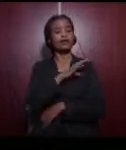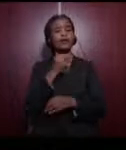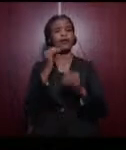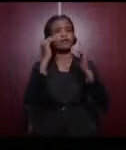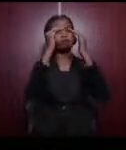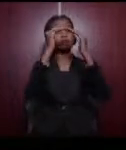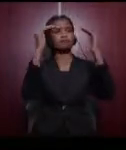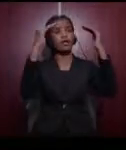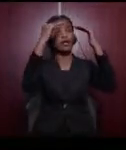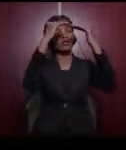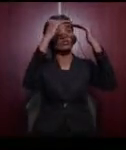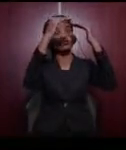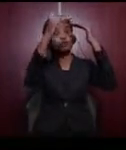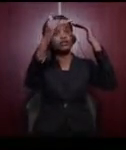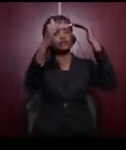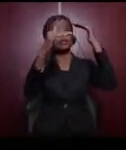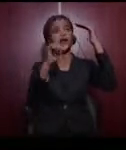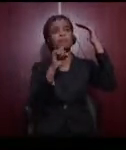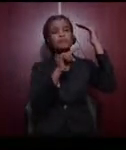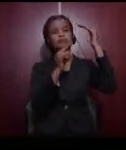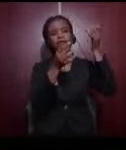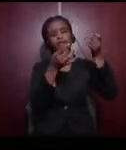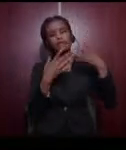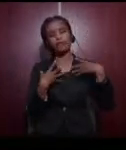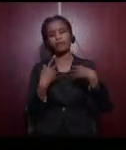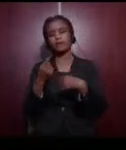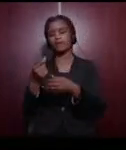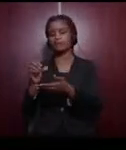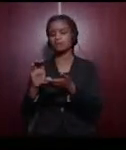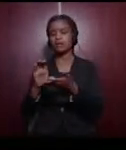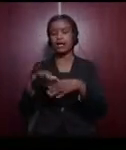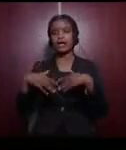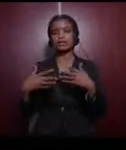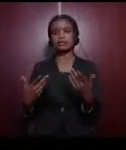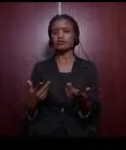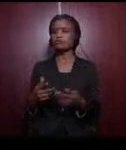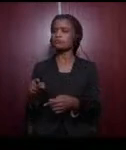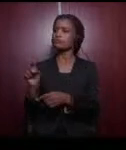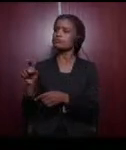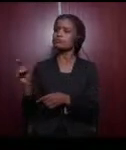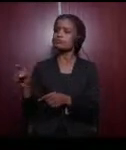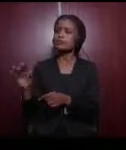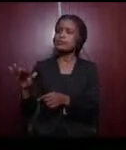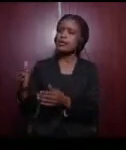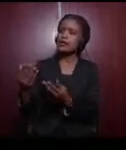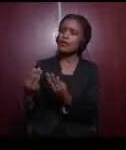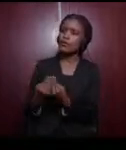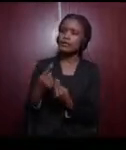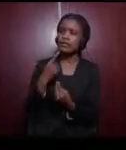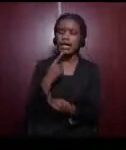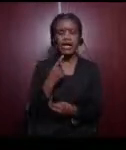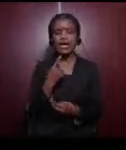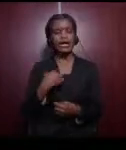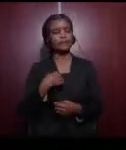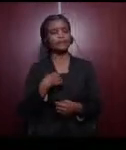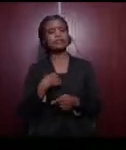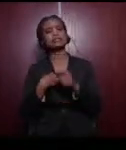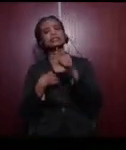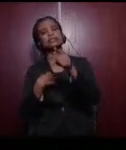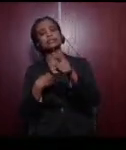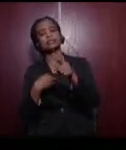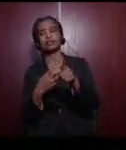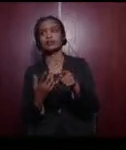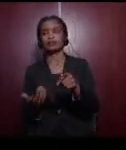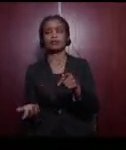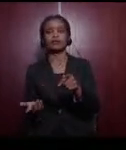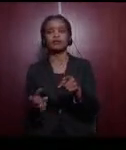bjang councillor e tla o isa ko o a o isa ko o, then ba re ko lona as a clinic committee le na le di rights tsa ho